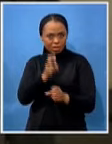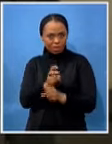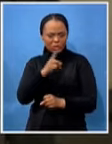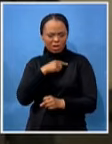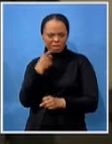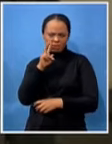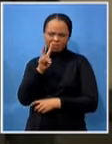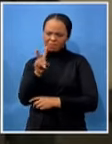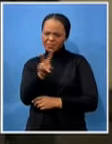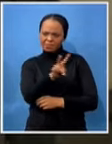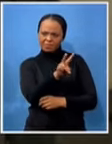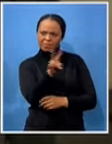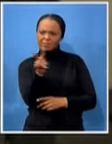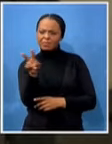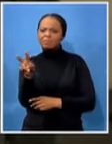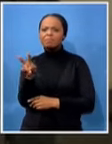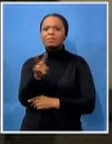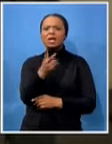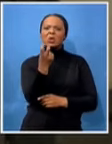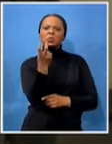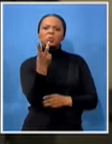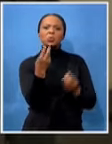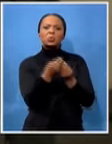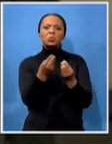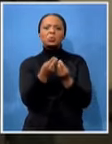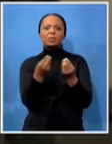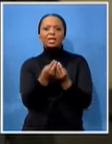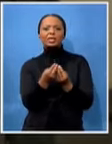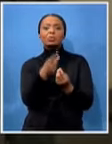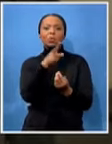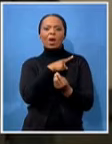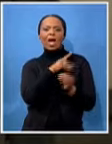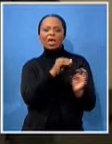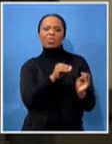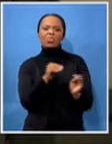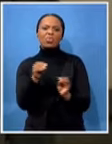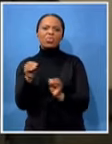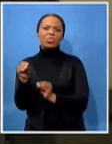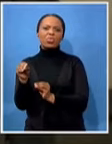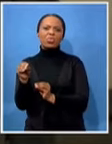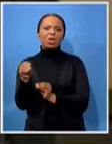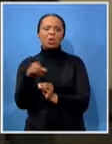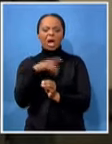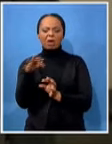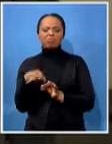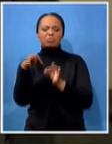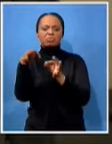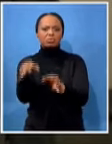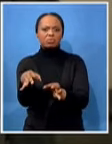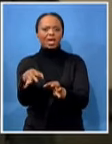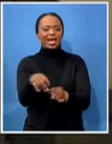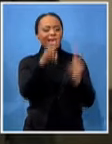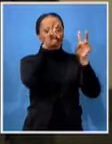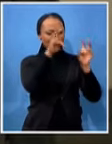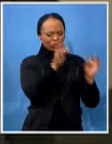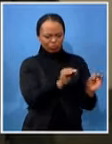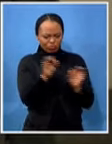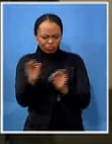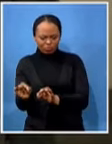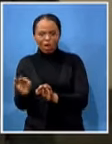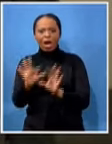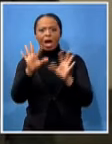actually causing us a delay. The one issue is the delay, how long it takes to get the results, and therefore how long to keep the patient